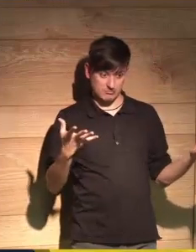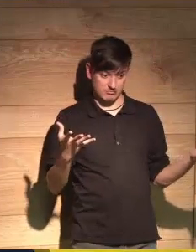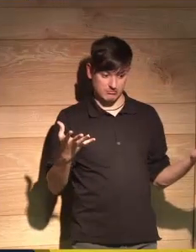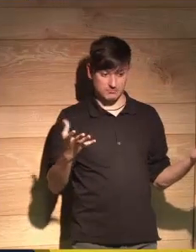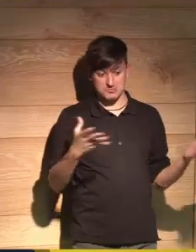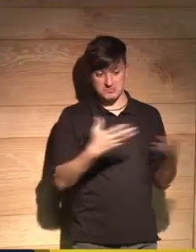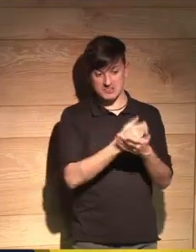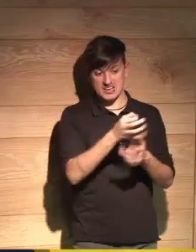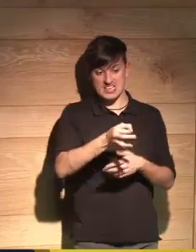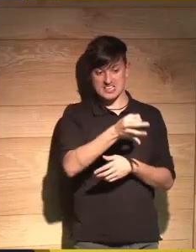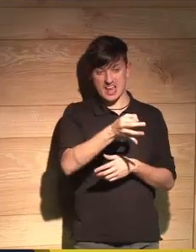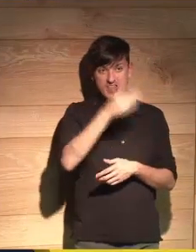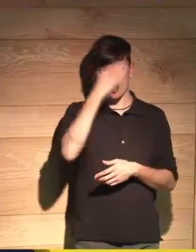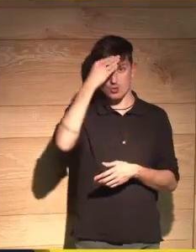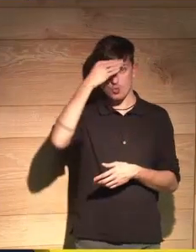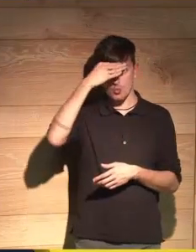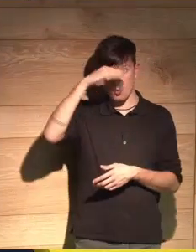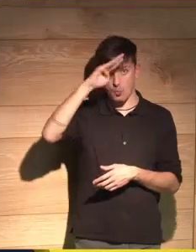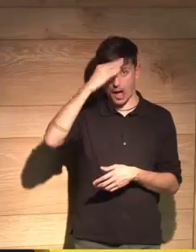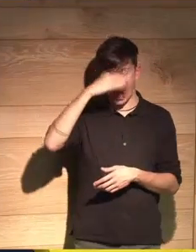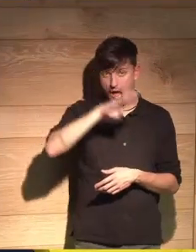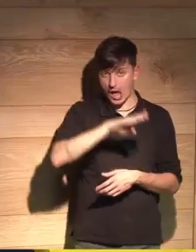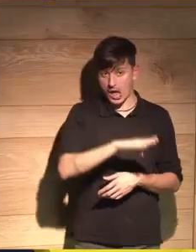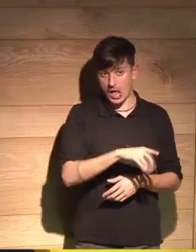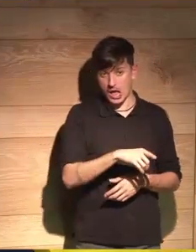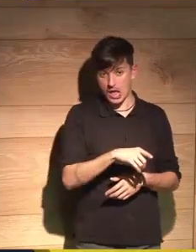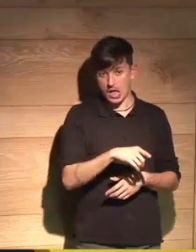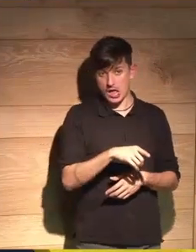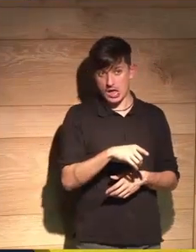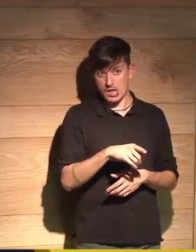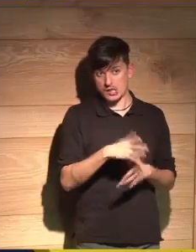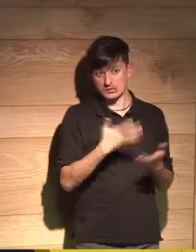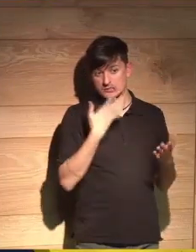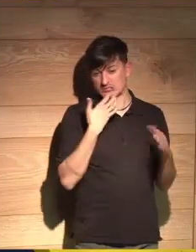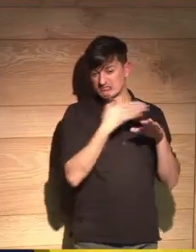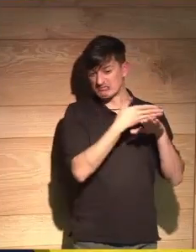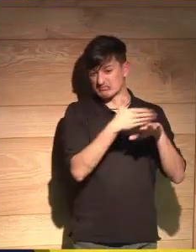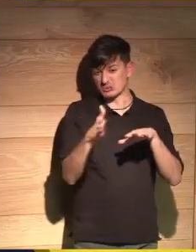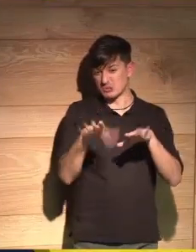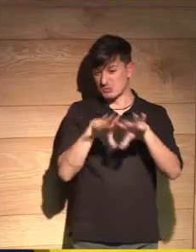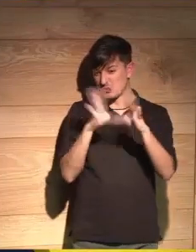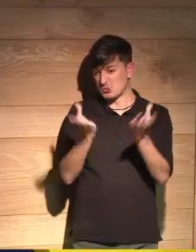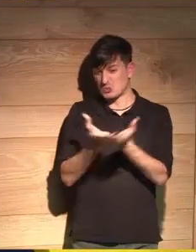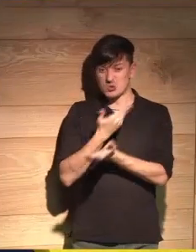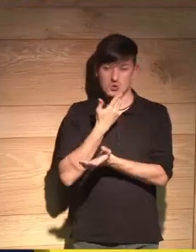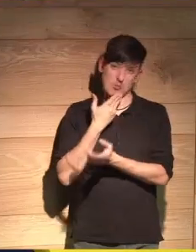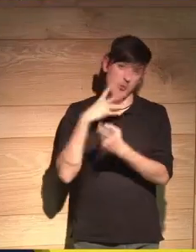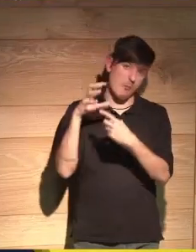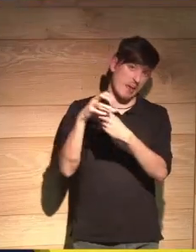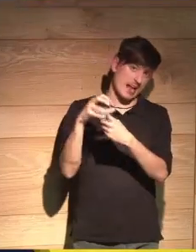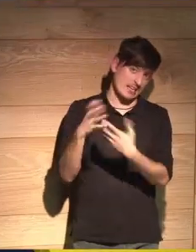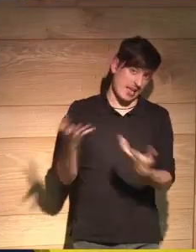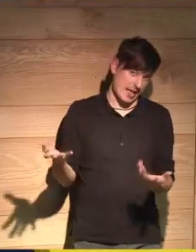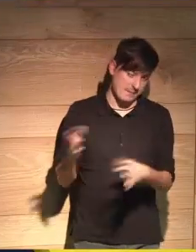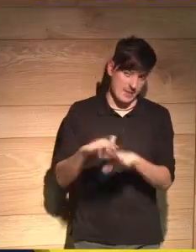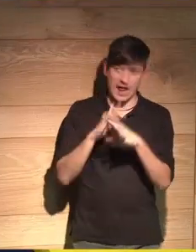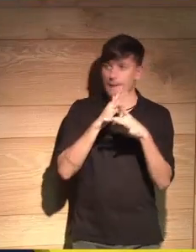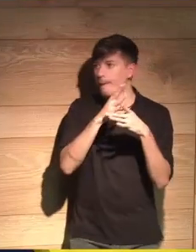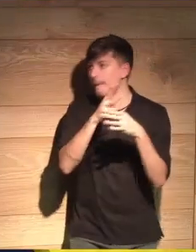every person that lives in Manhattan could live in Cuba. So the rest of the world would be like a great central